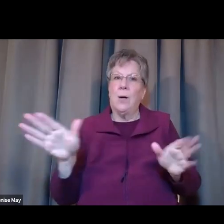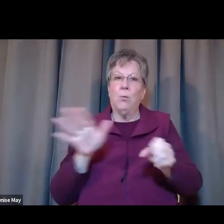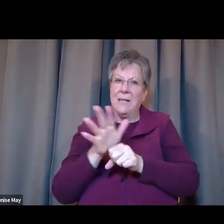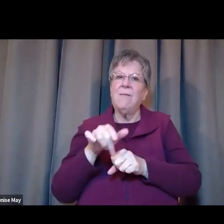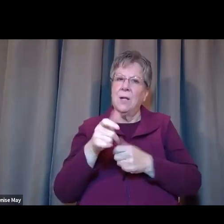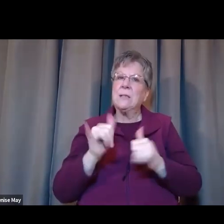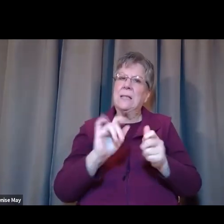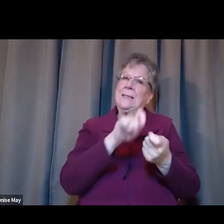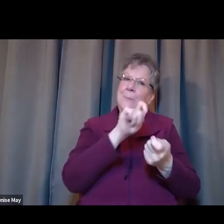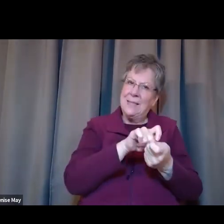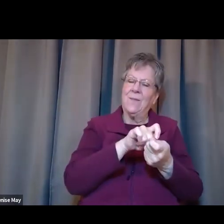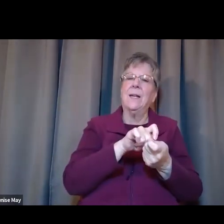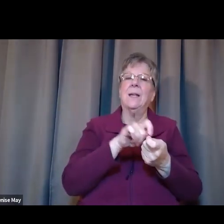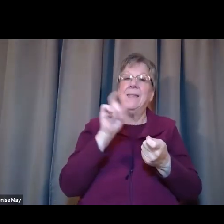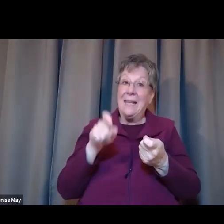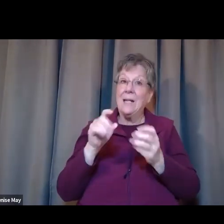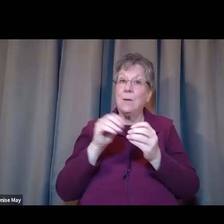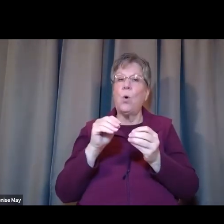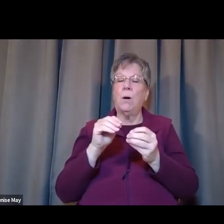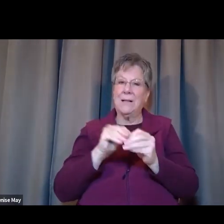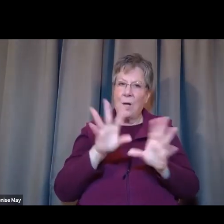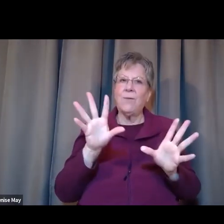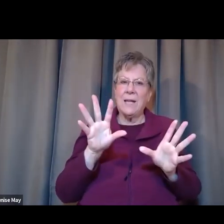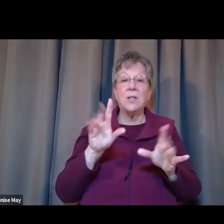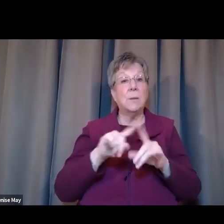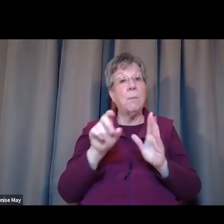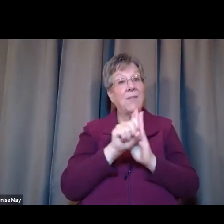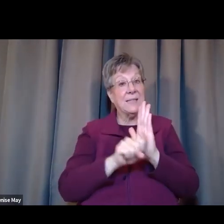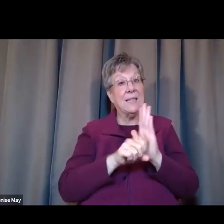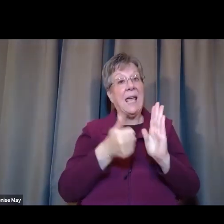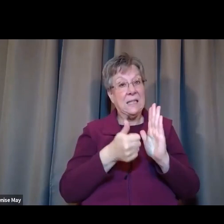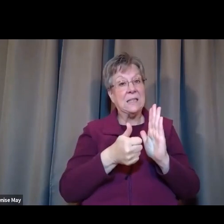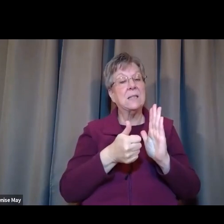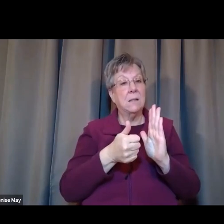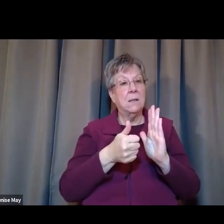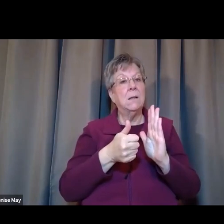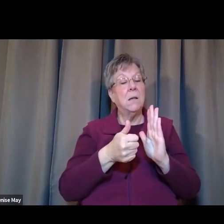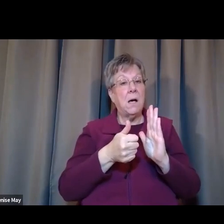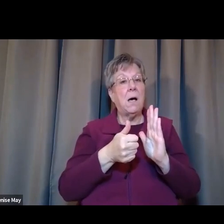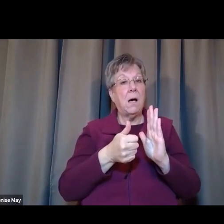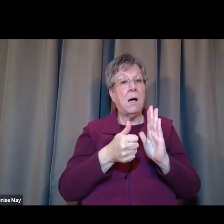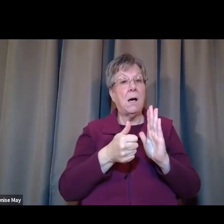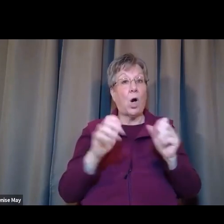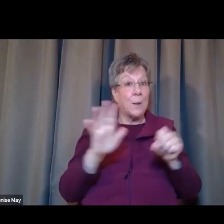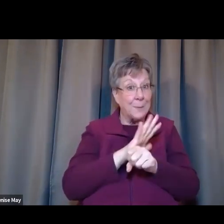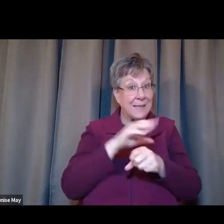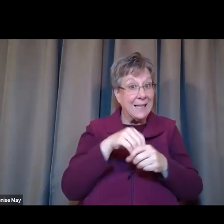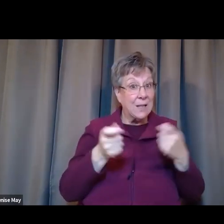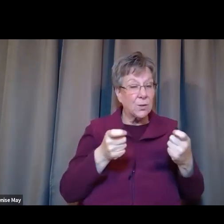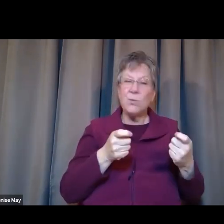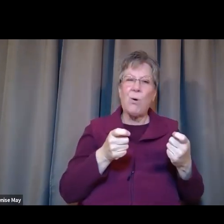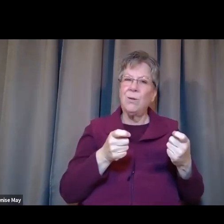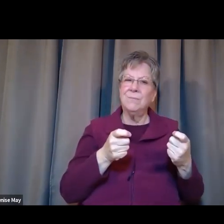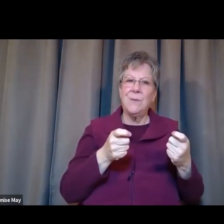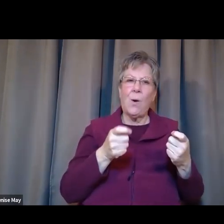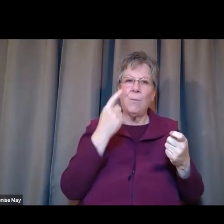clarification in some instances, but it's not the case that the states and the localities have been completely in control of federal election administration